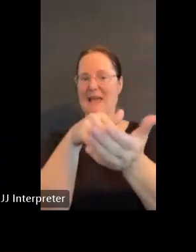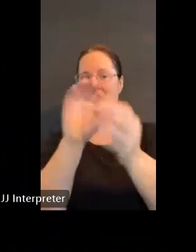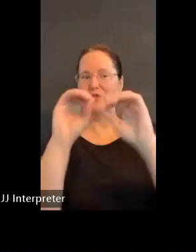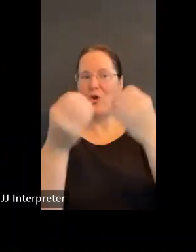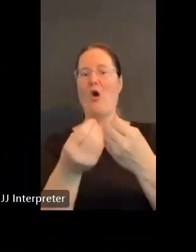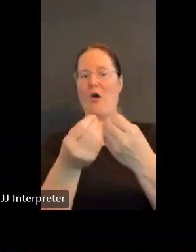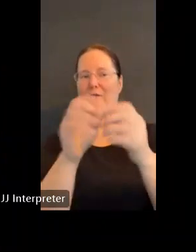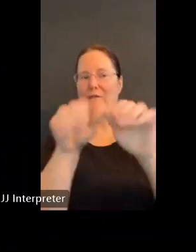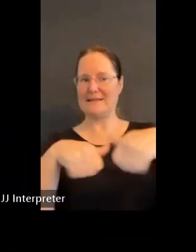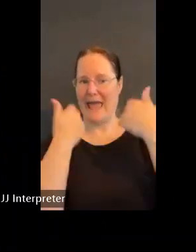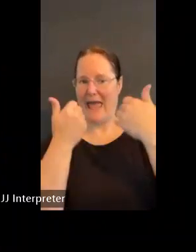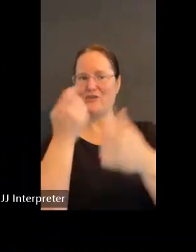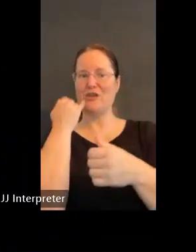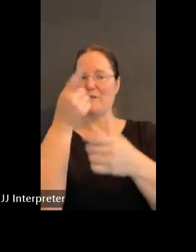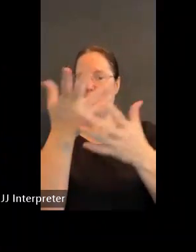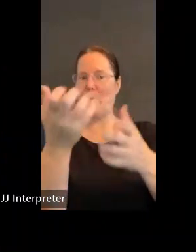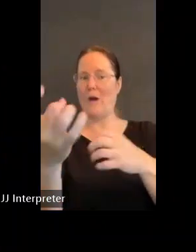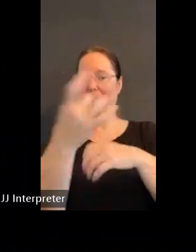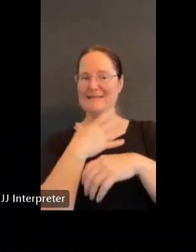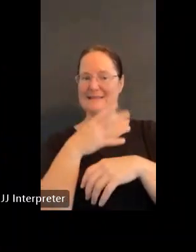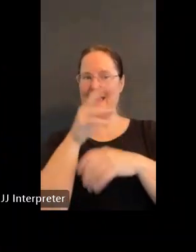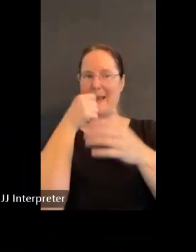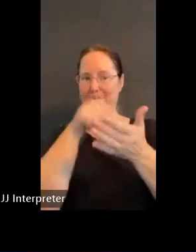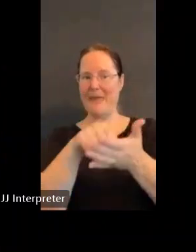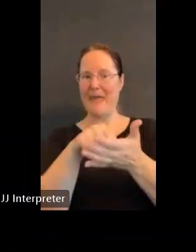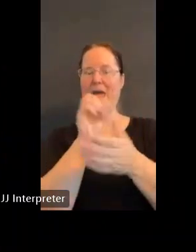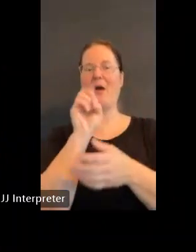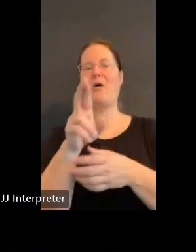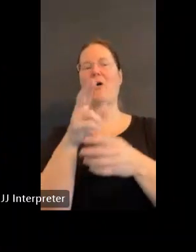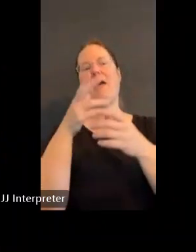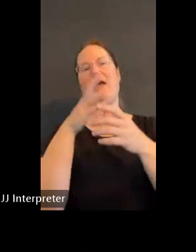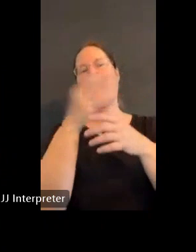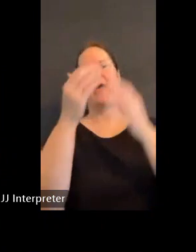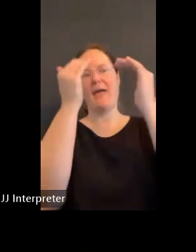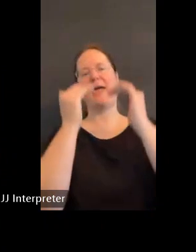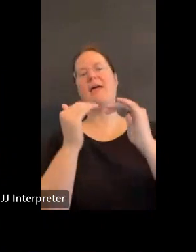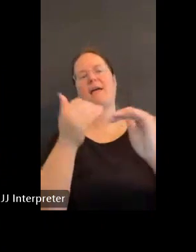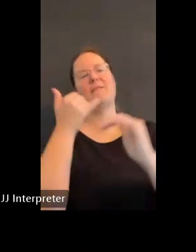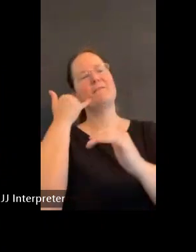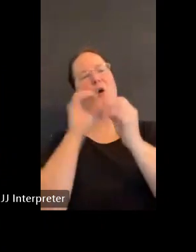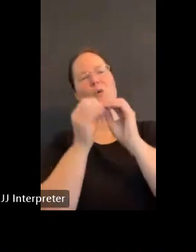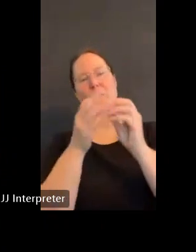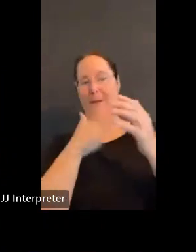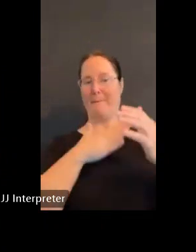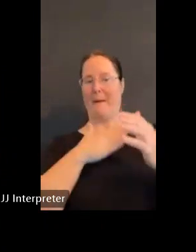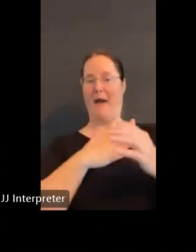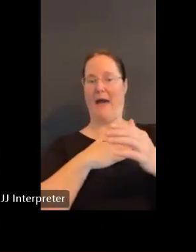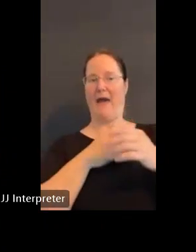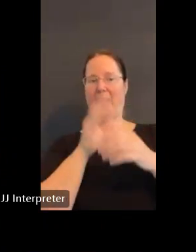you want to send us the mail, our phone number, as well as my individual contact information. That's my email and